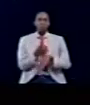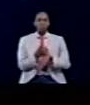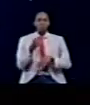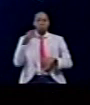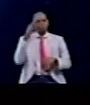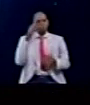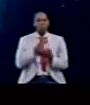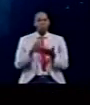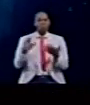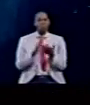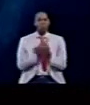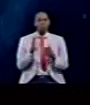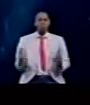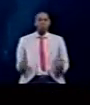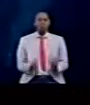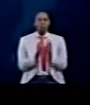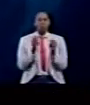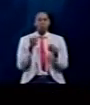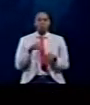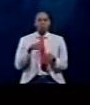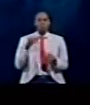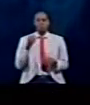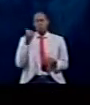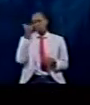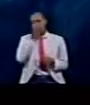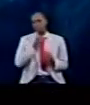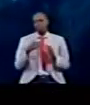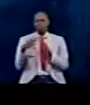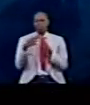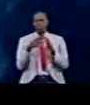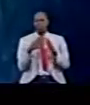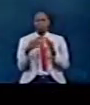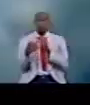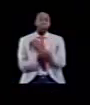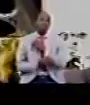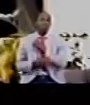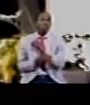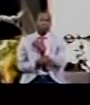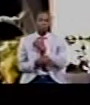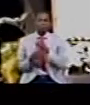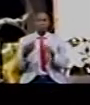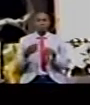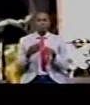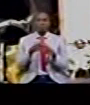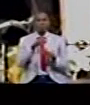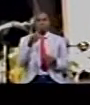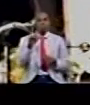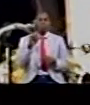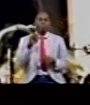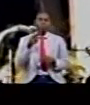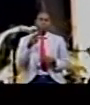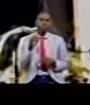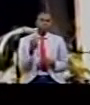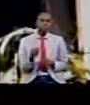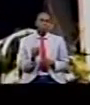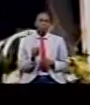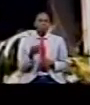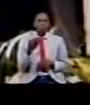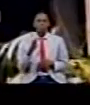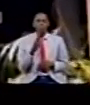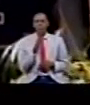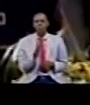our mouth and give thanks unto the Lord? Let's reference the name for the greetings we're doing for us and our